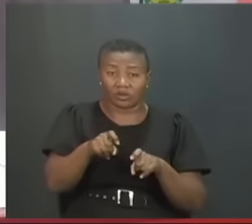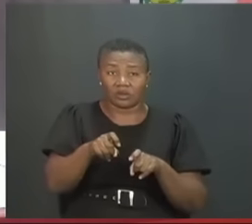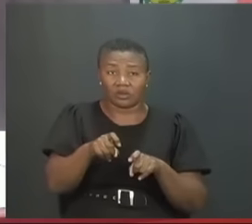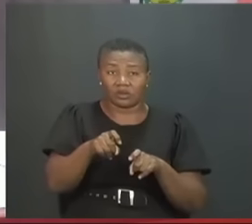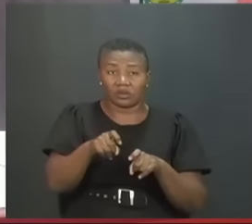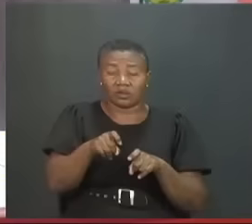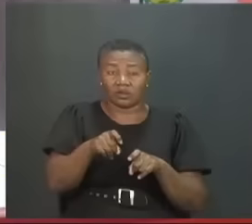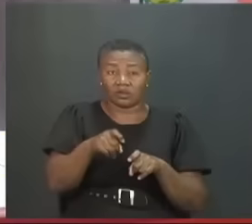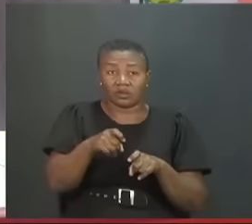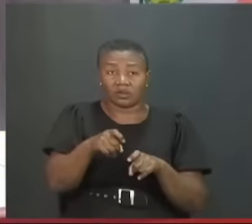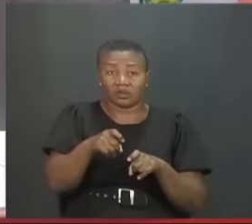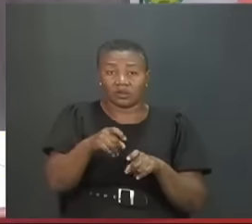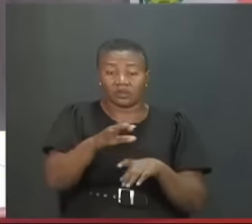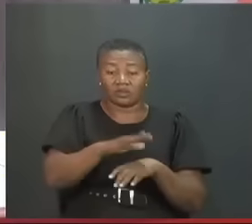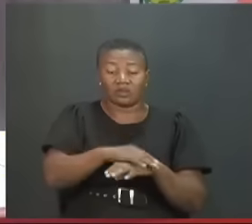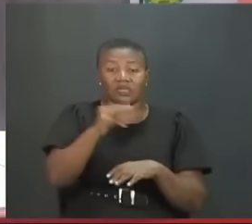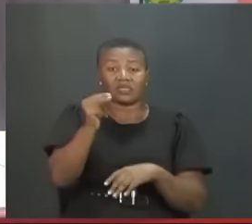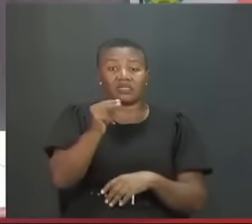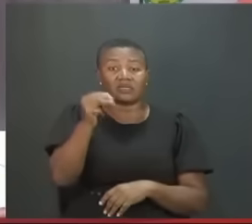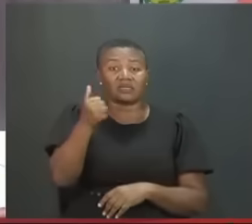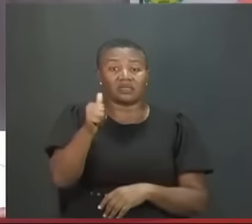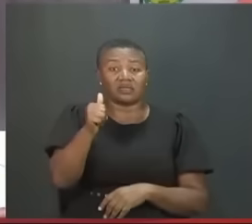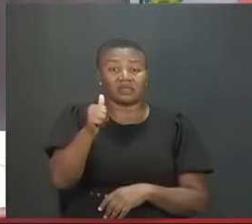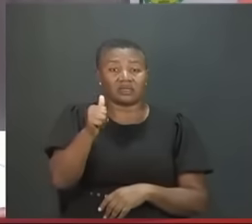there's going to be vetting.